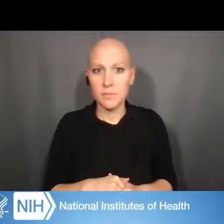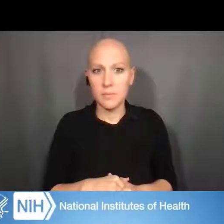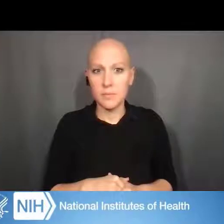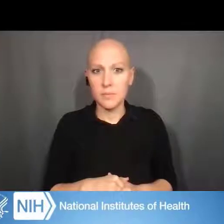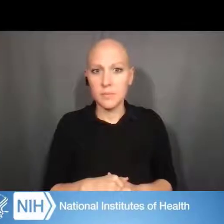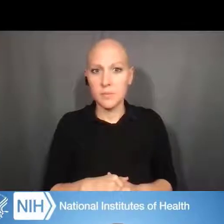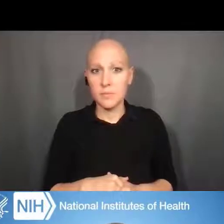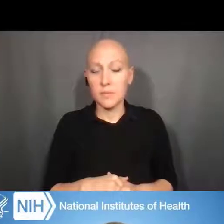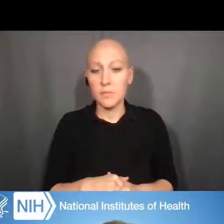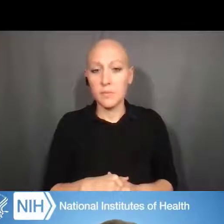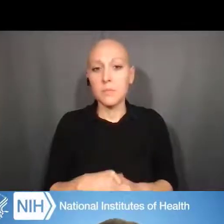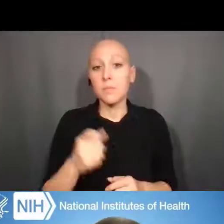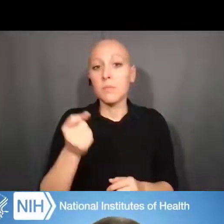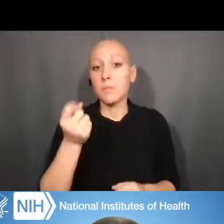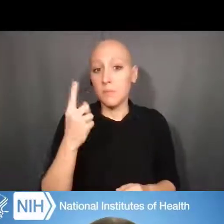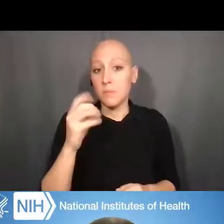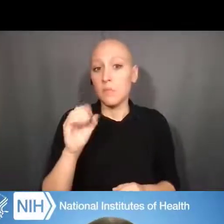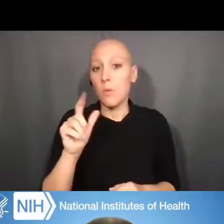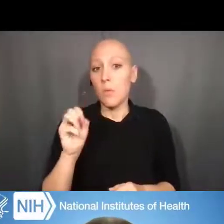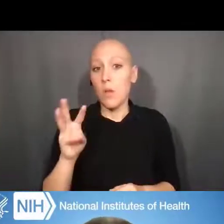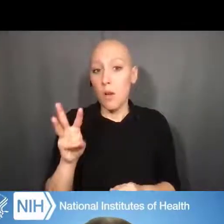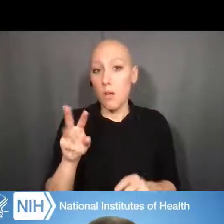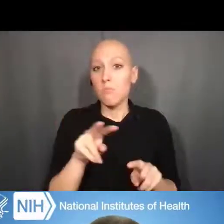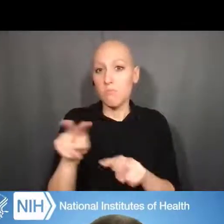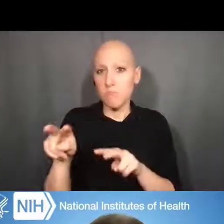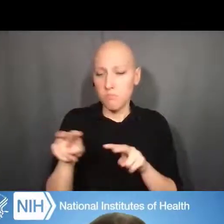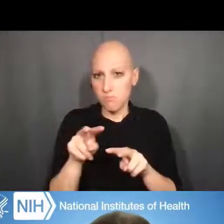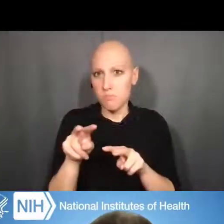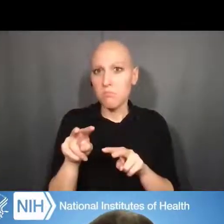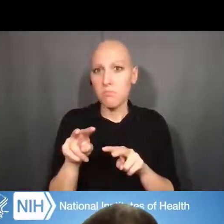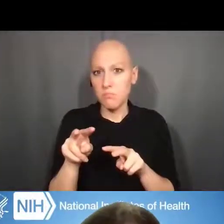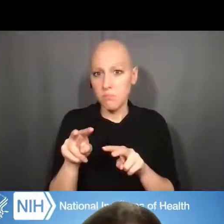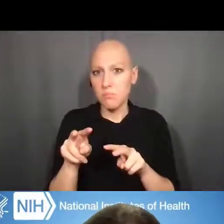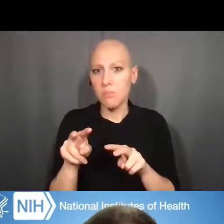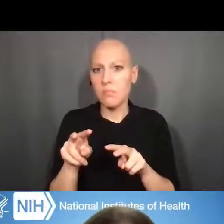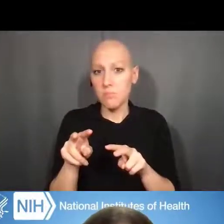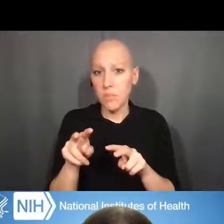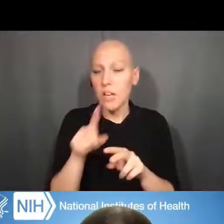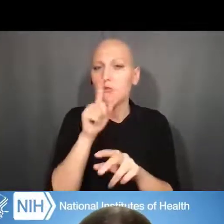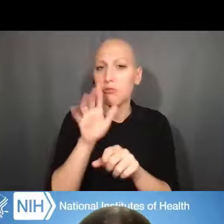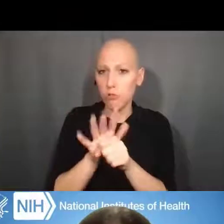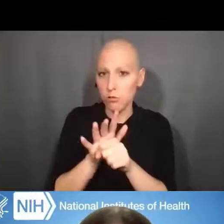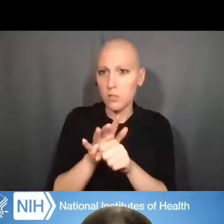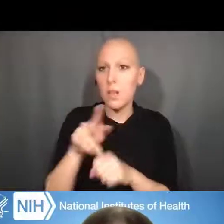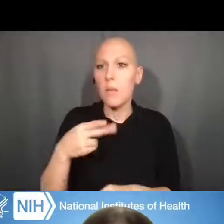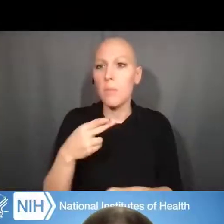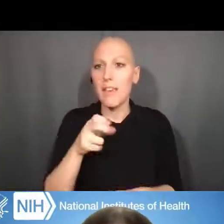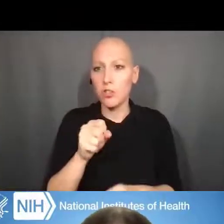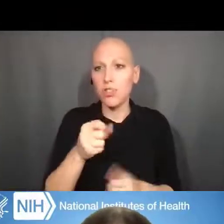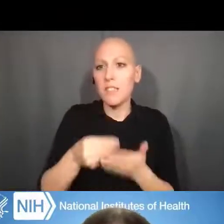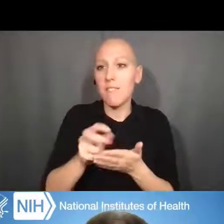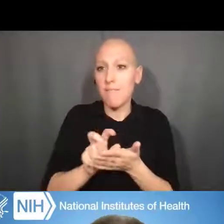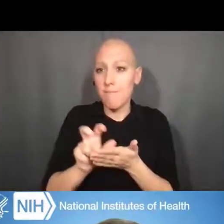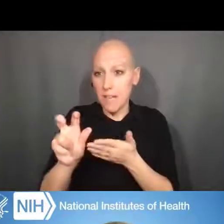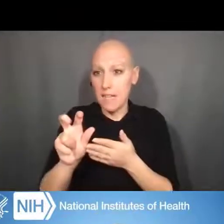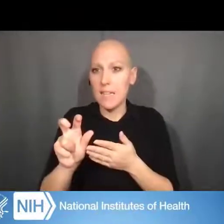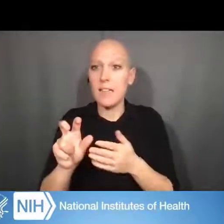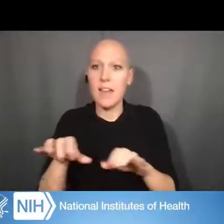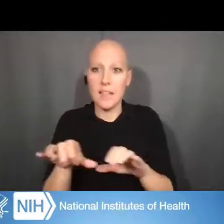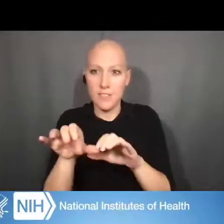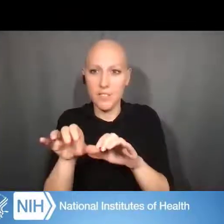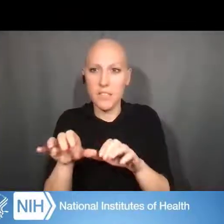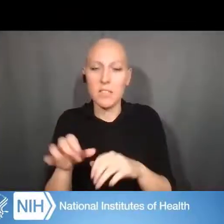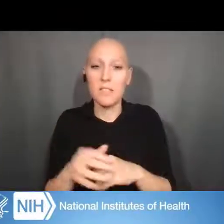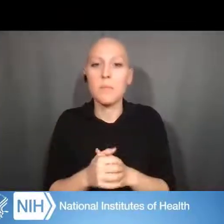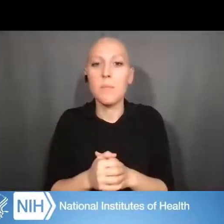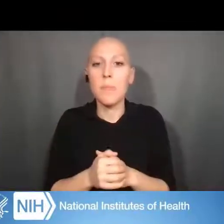OLAW oversees assures PHS funded activities, animal activities. And there are